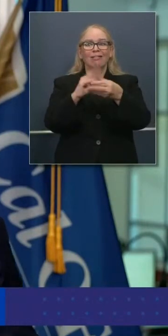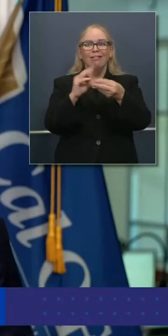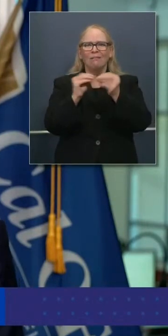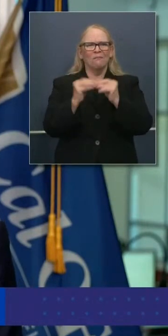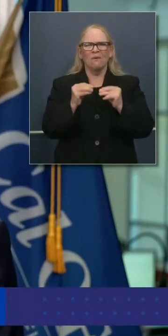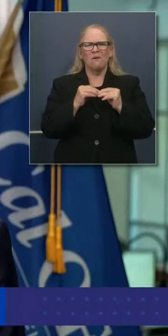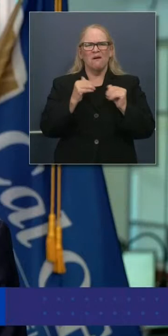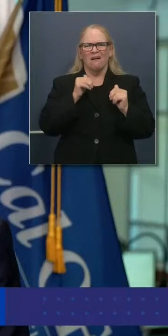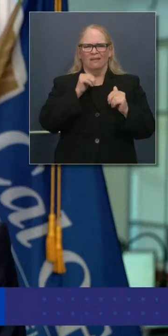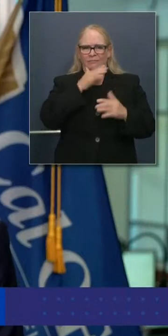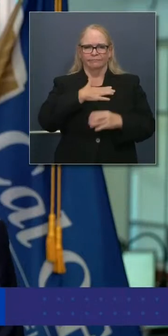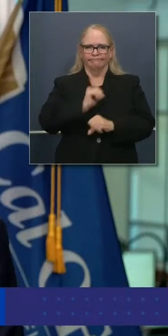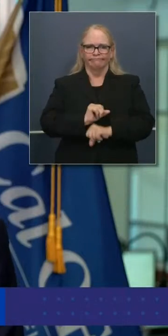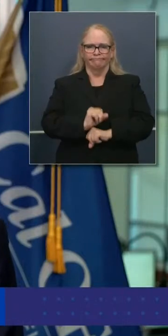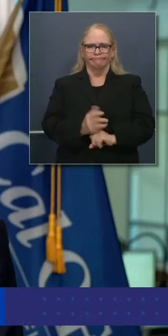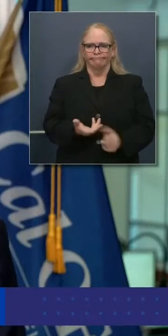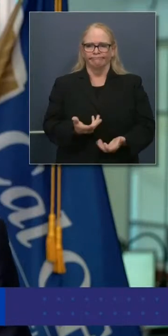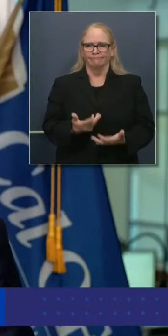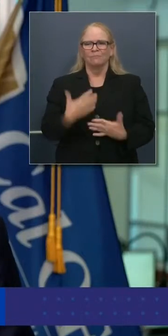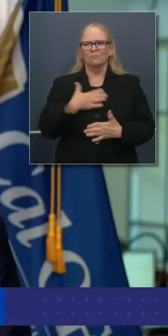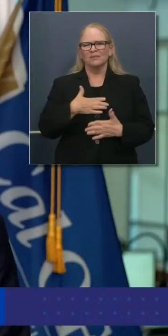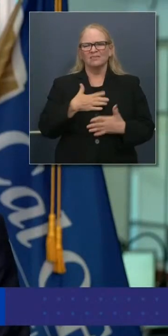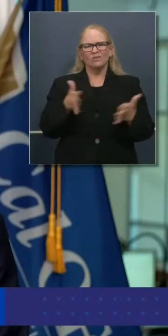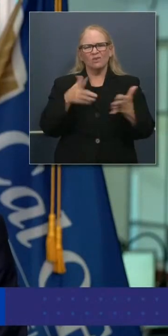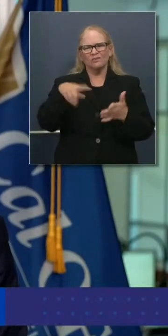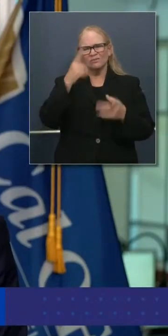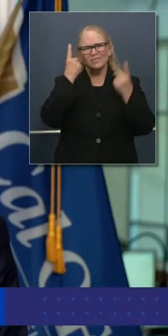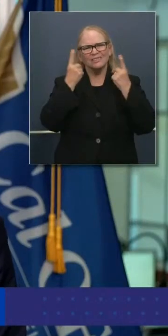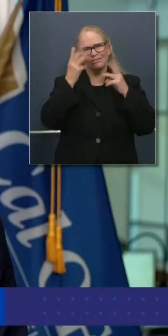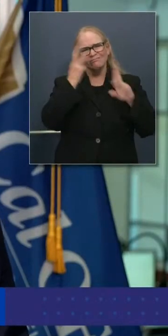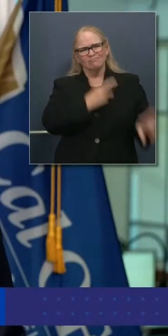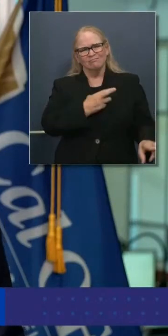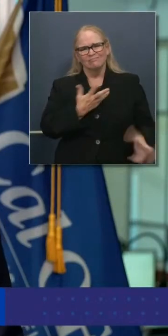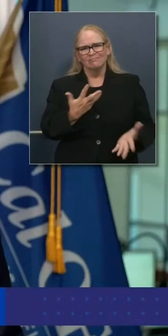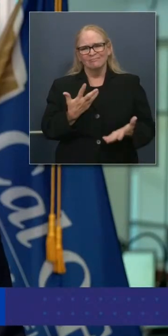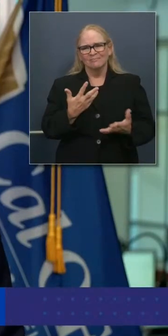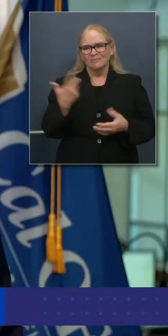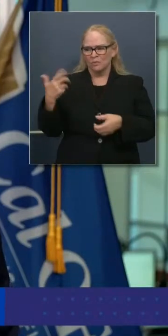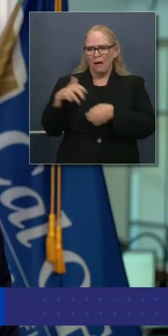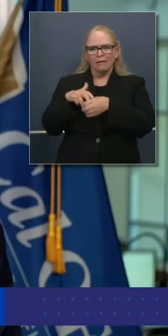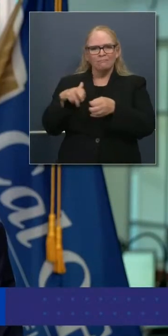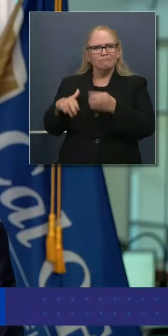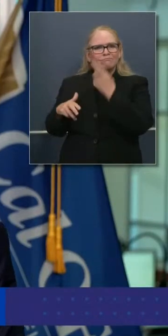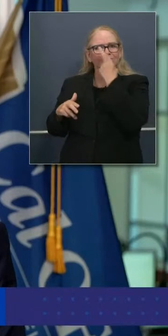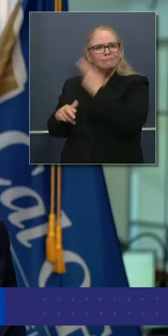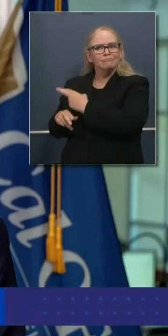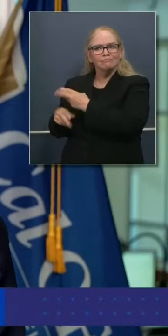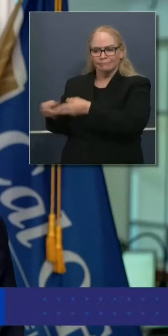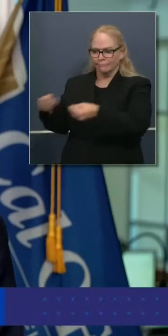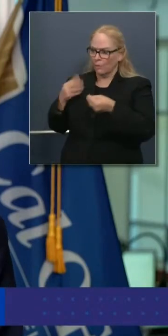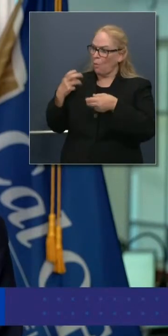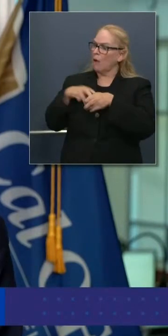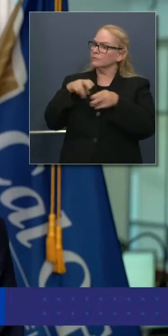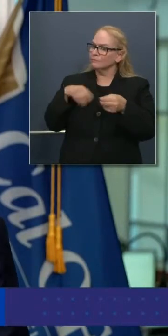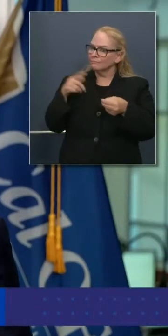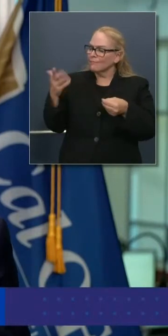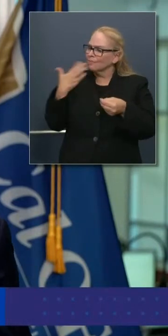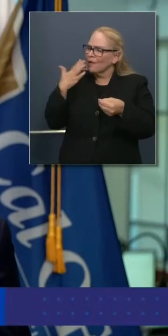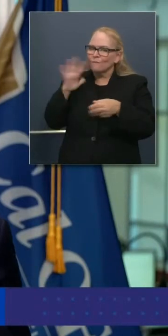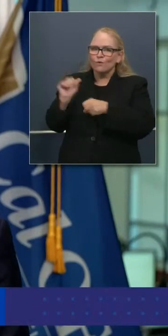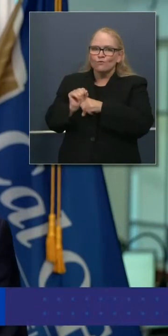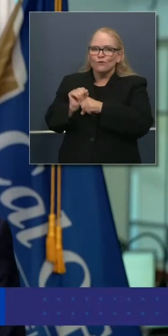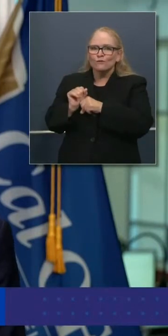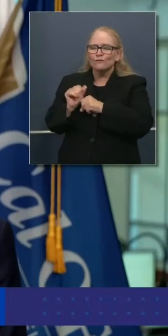I encourage you to consider the fact that we accepted the resignation. We appreciated her work. We